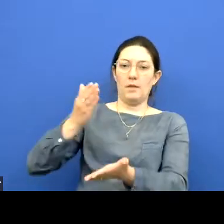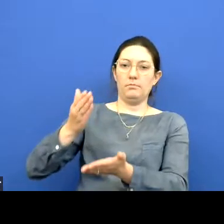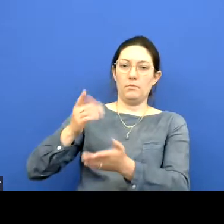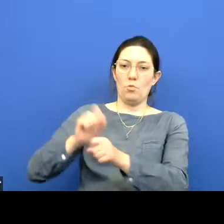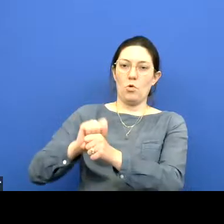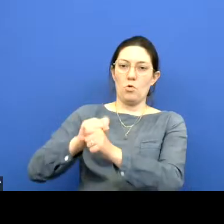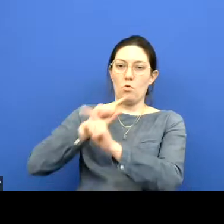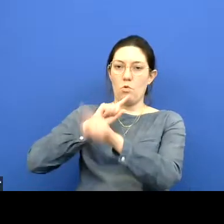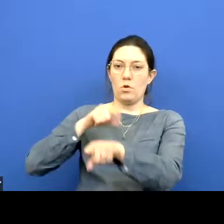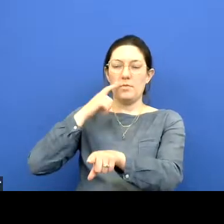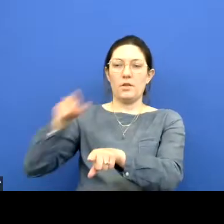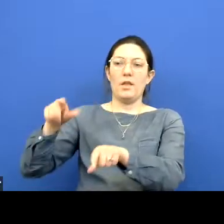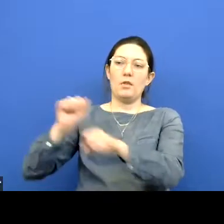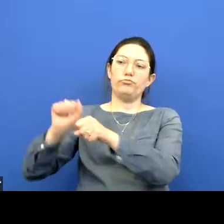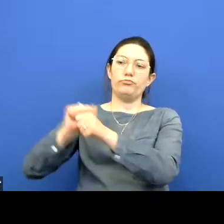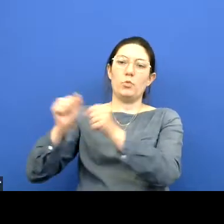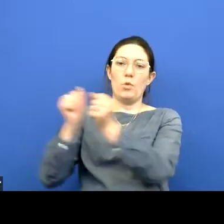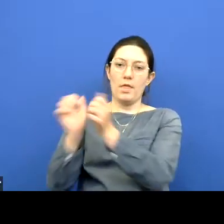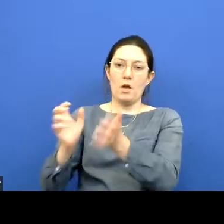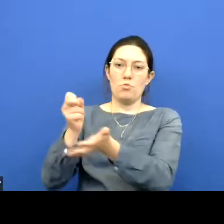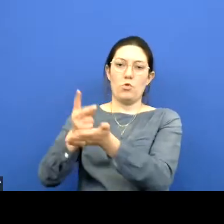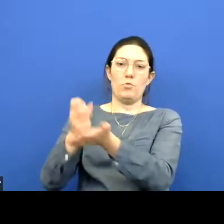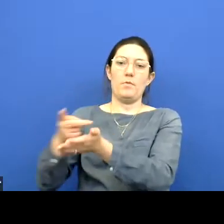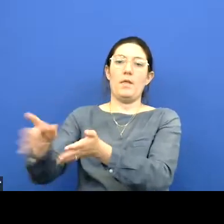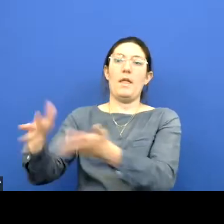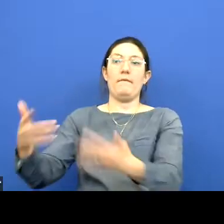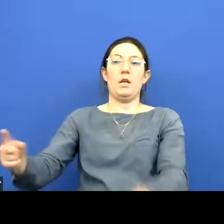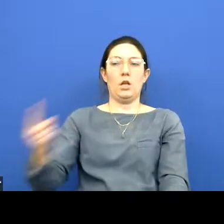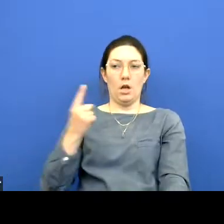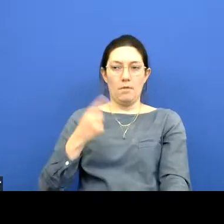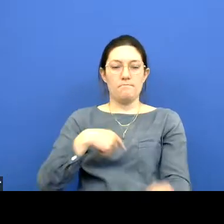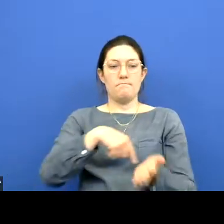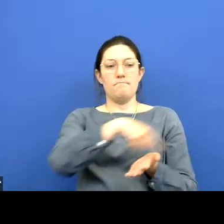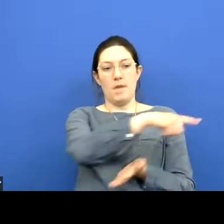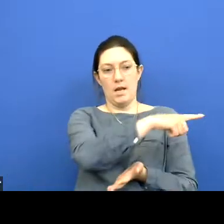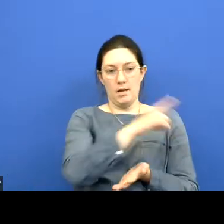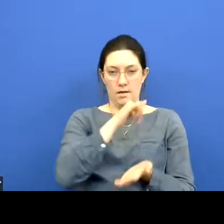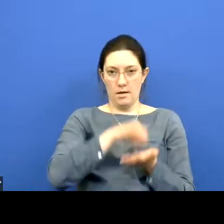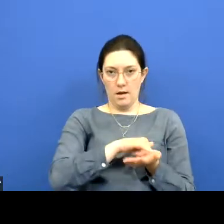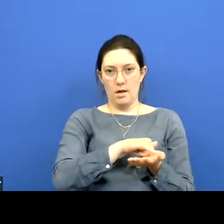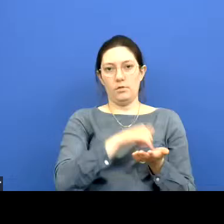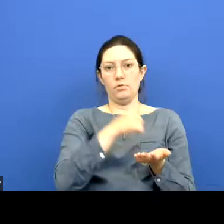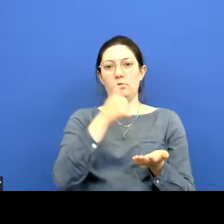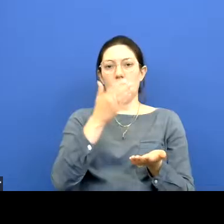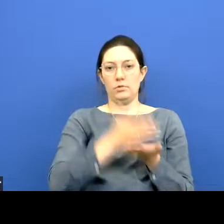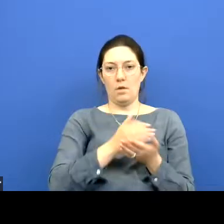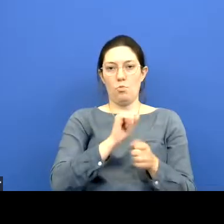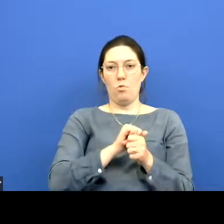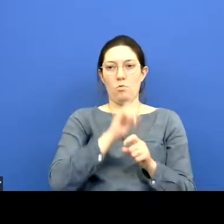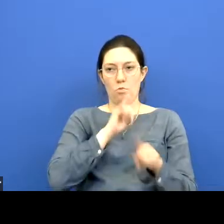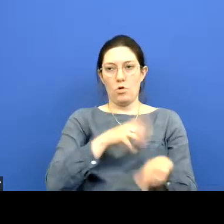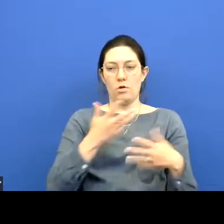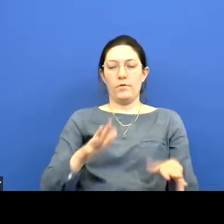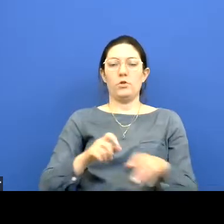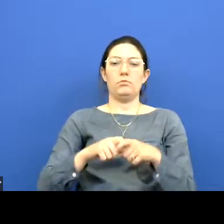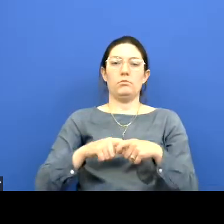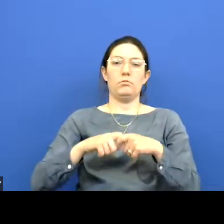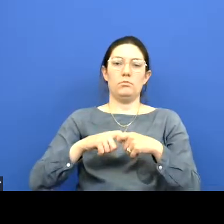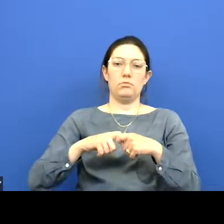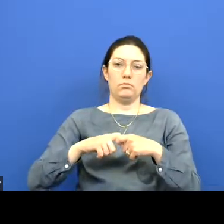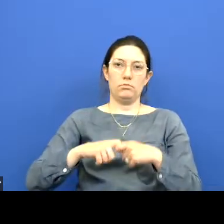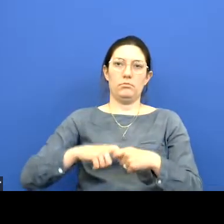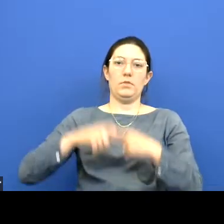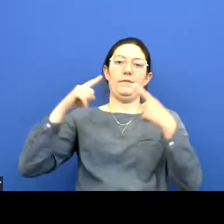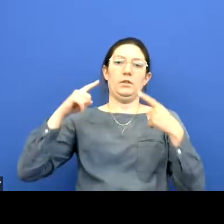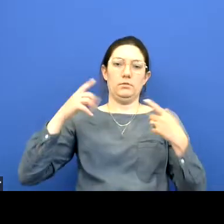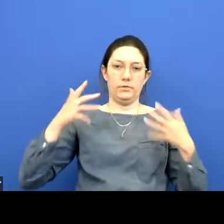approvals. They've since come in, they have paid to have this stop work order lifted. We make very